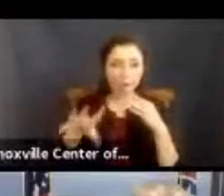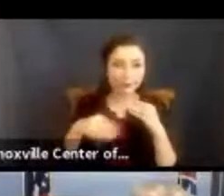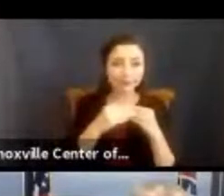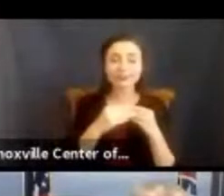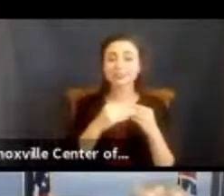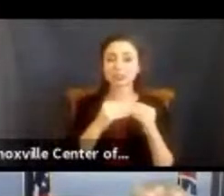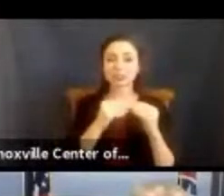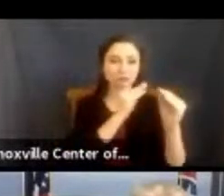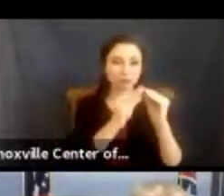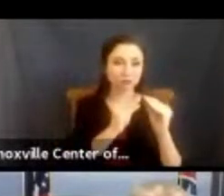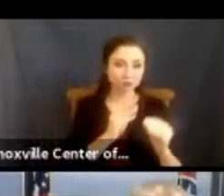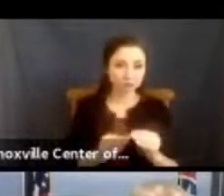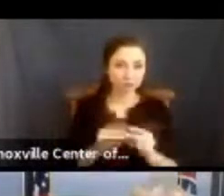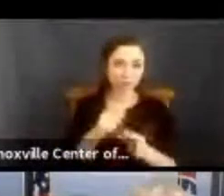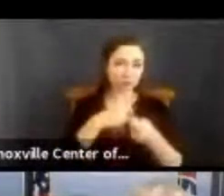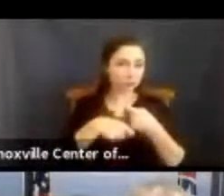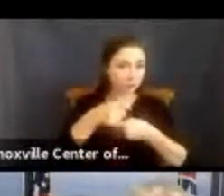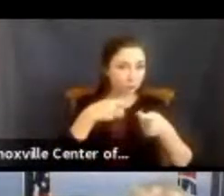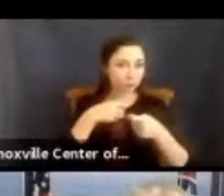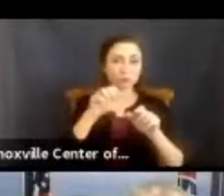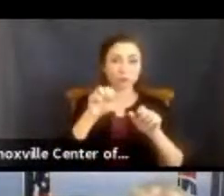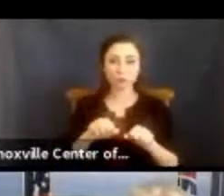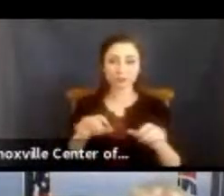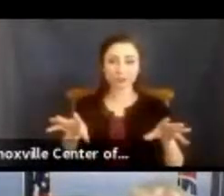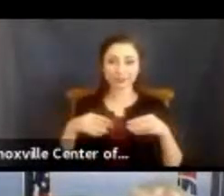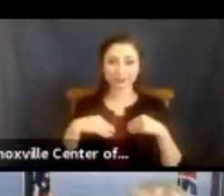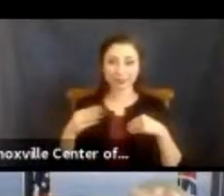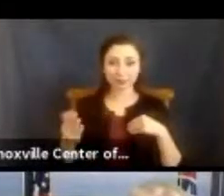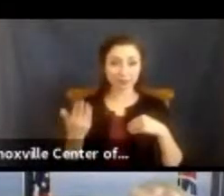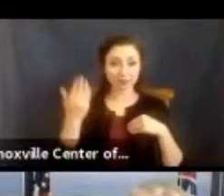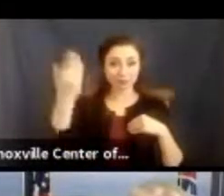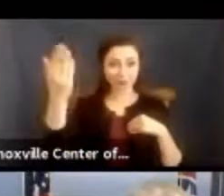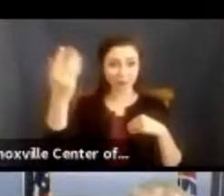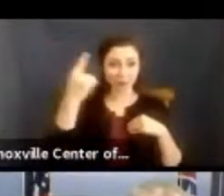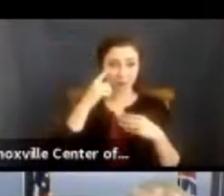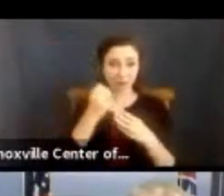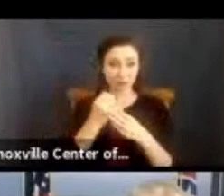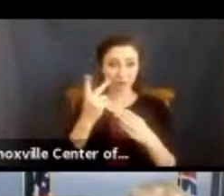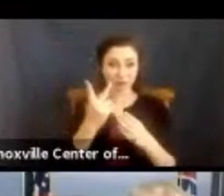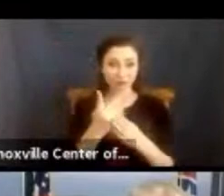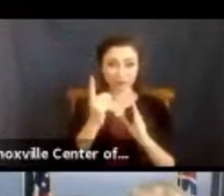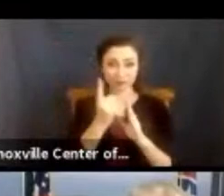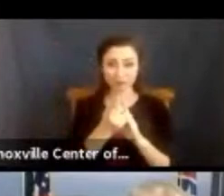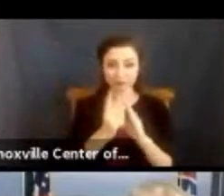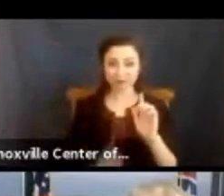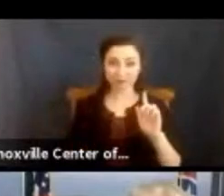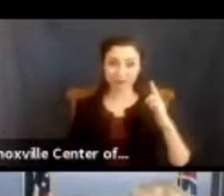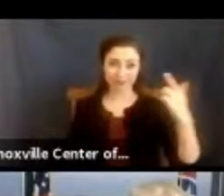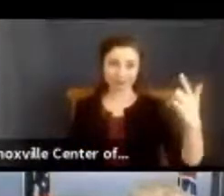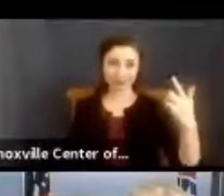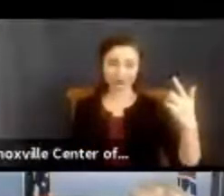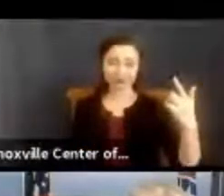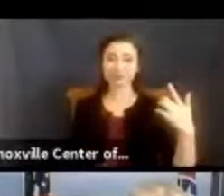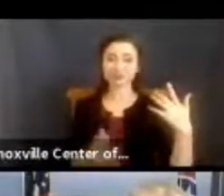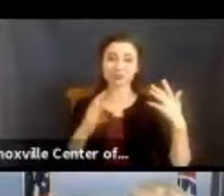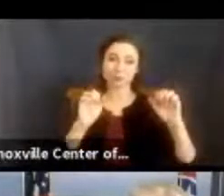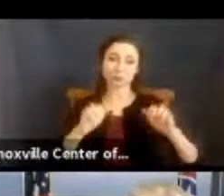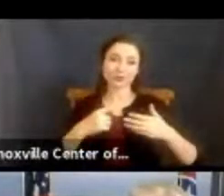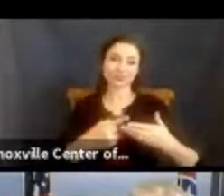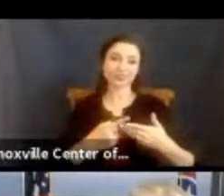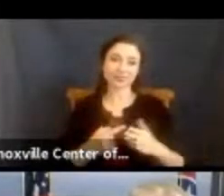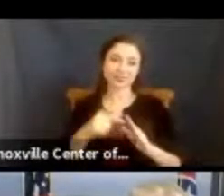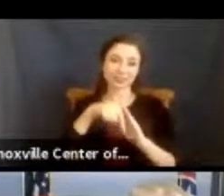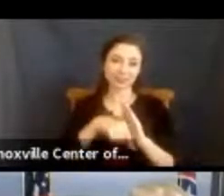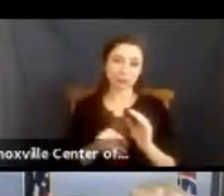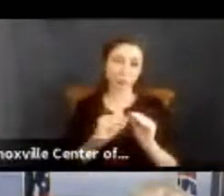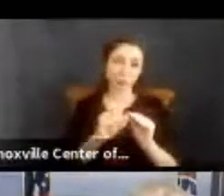corrections, substitutions, we can accept a motion for approval and a second, and then we can discuss it further if you would like.